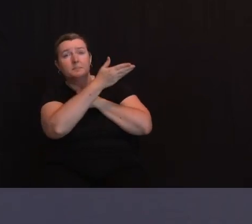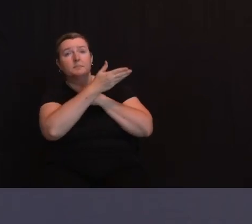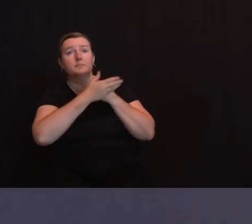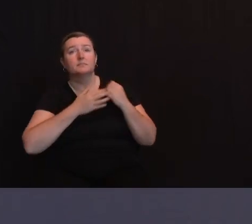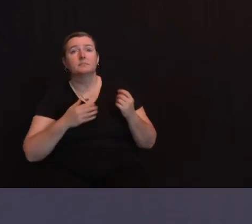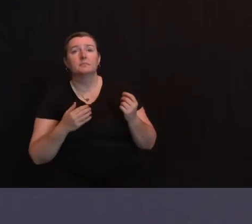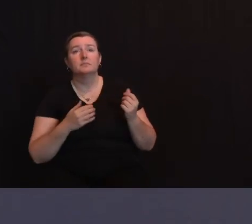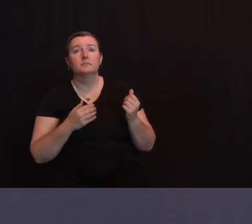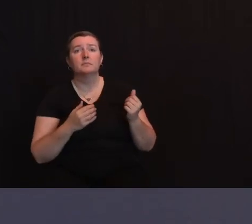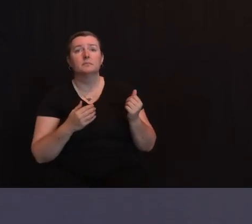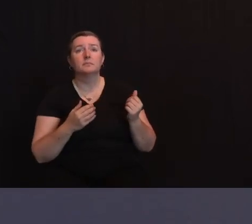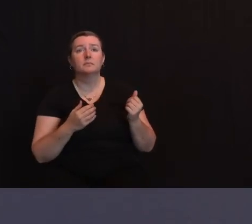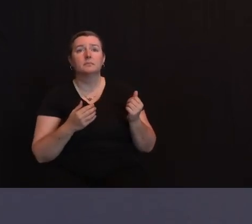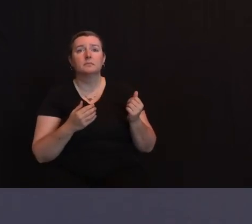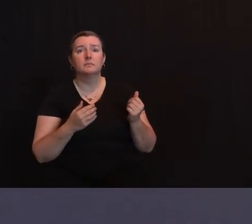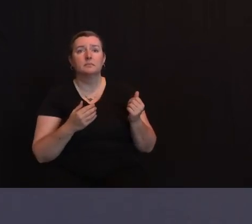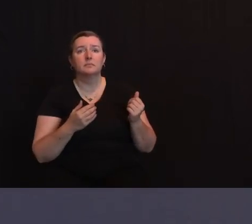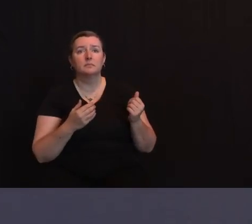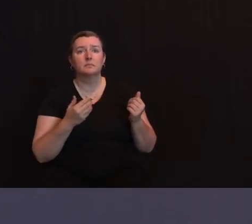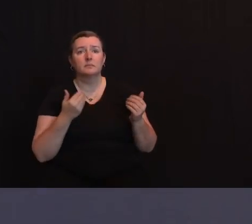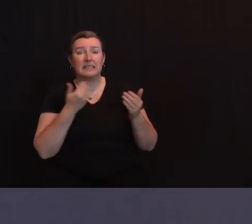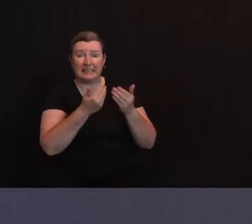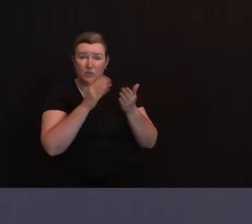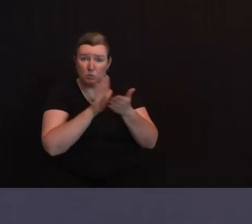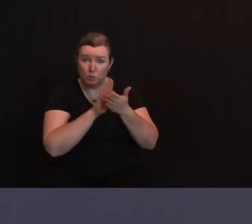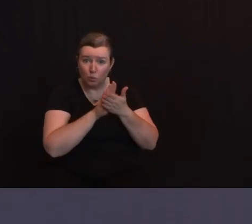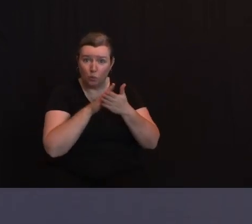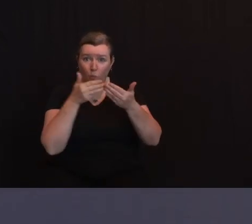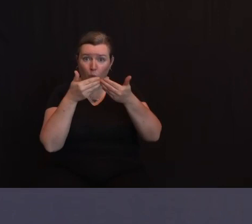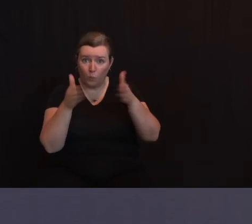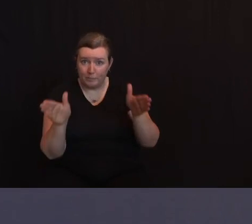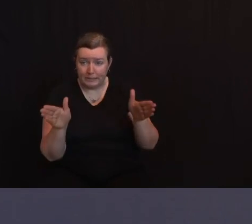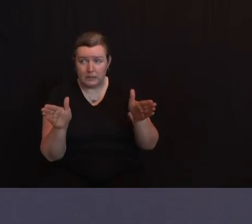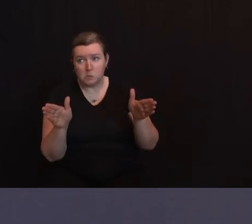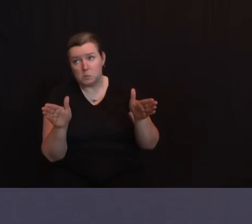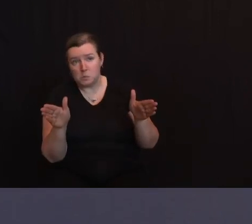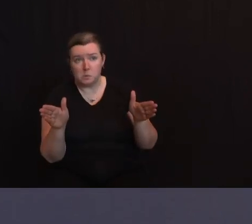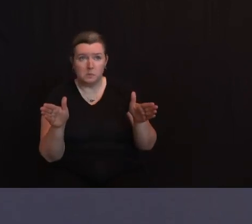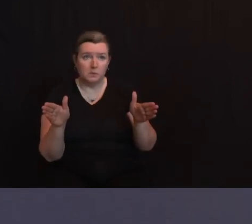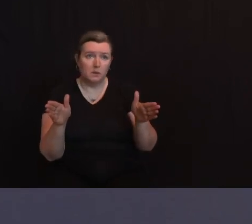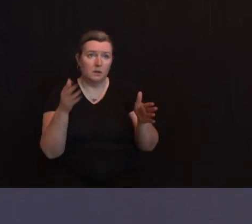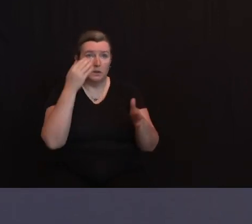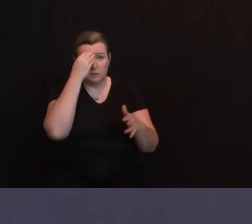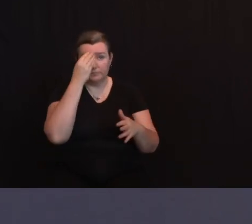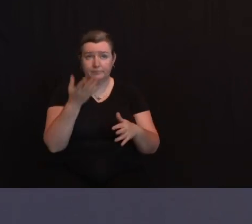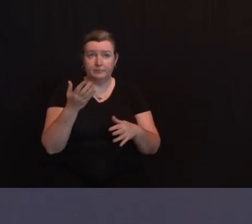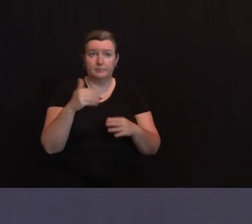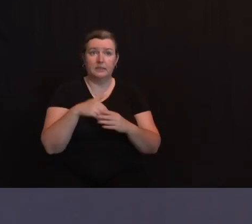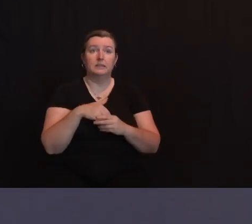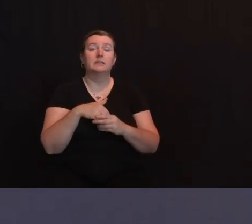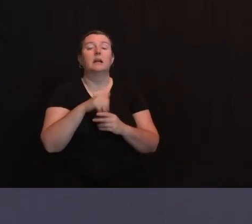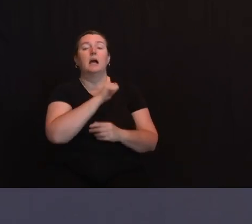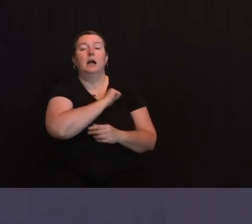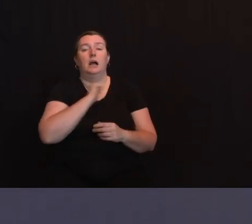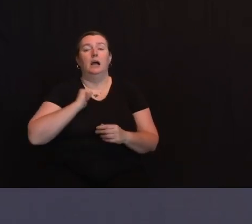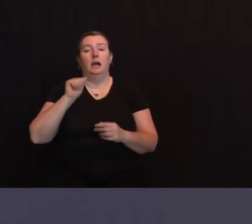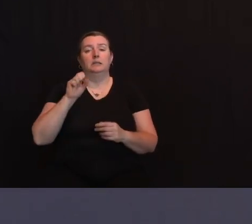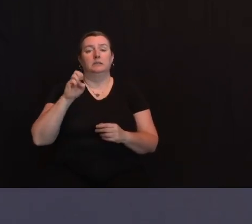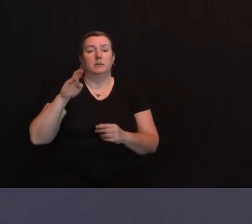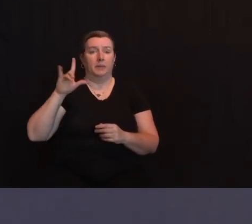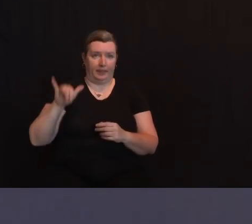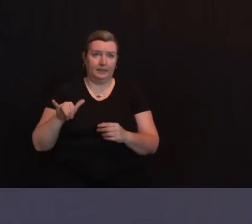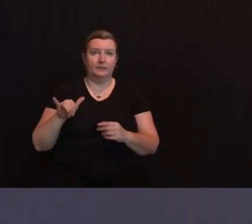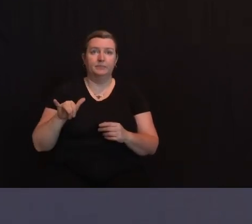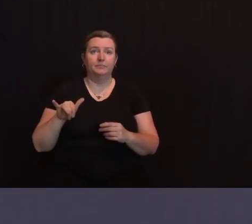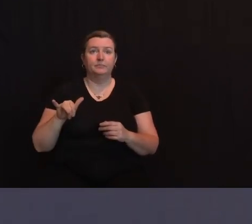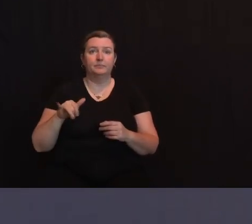back and forth today. He introduced a resolution in the Assembly that calls for the feds to help with a lot more